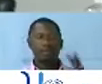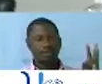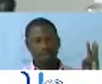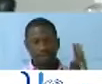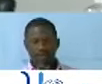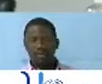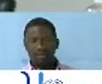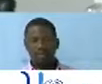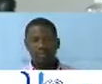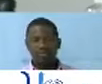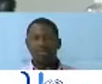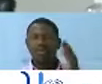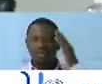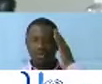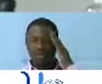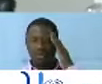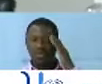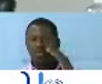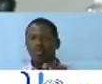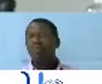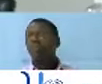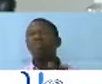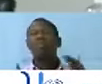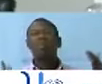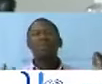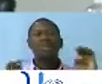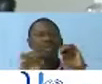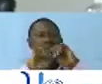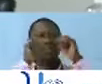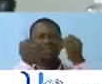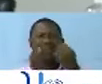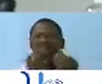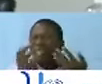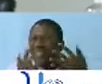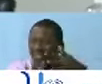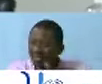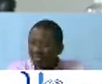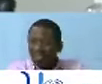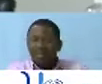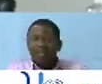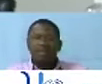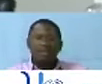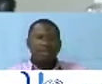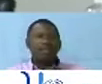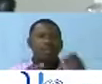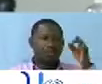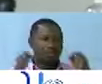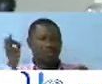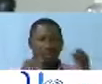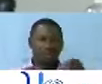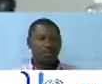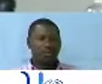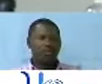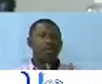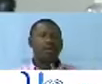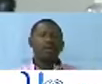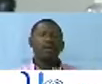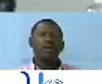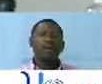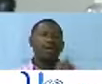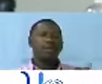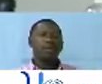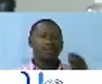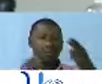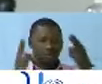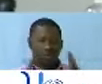was huge executive interference in the judicial system and the lawyers in the Gambia operated under a